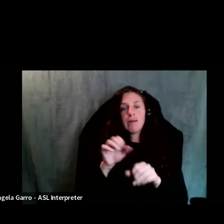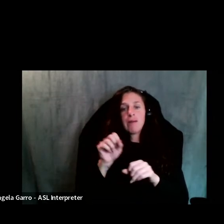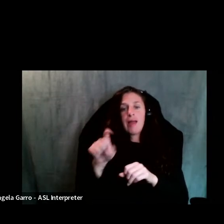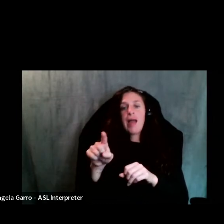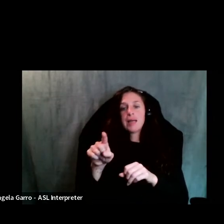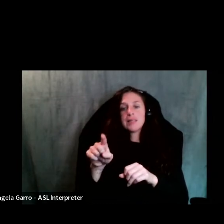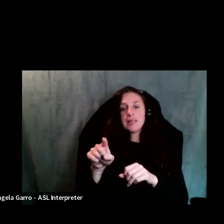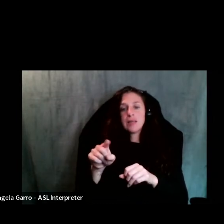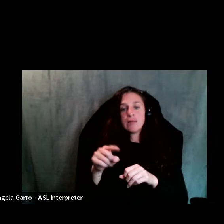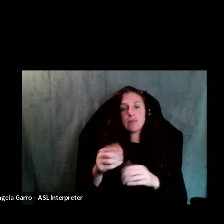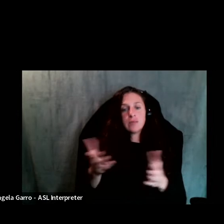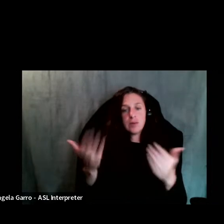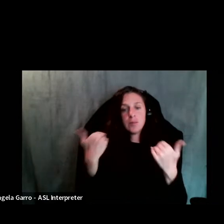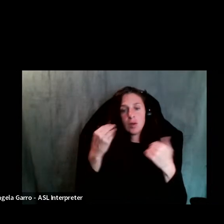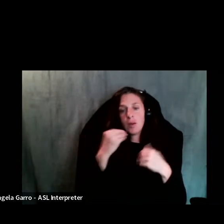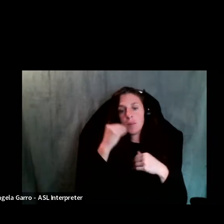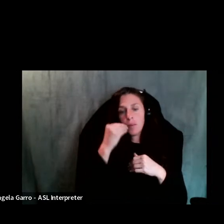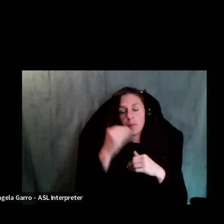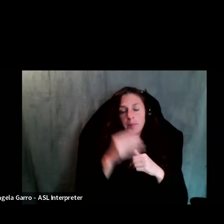come home.